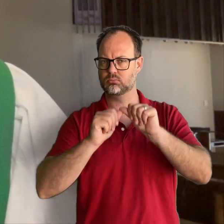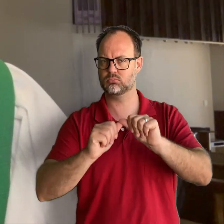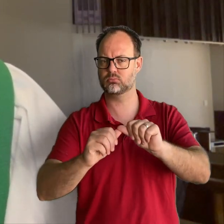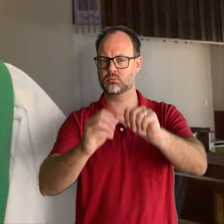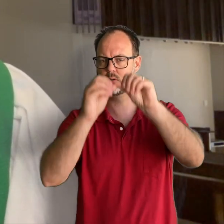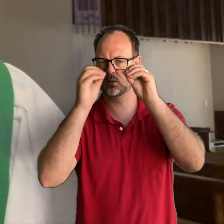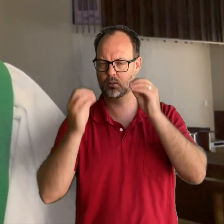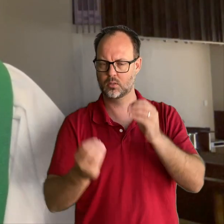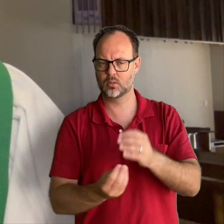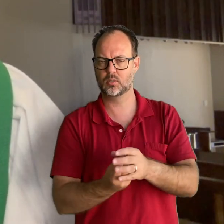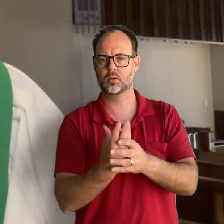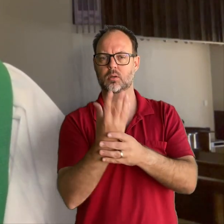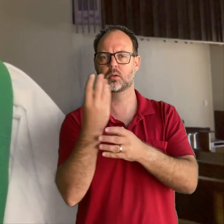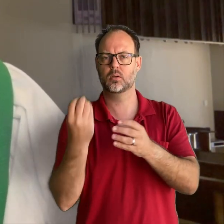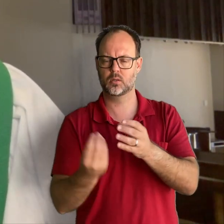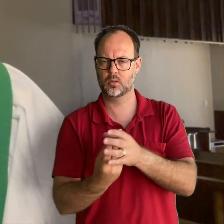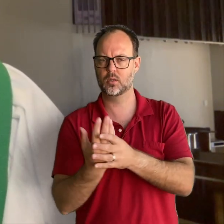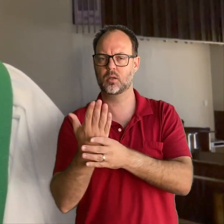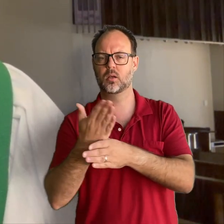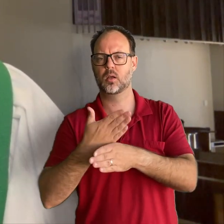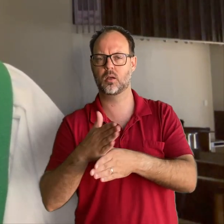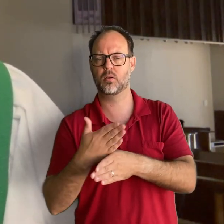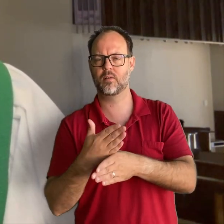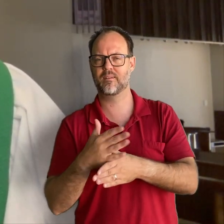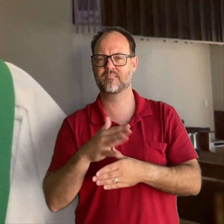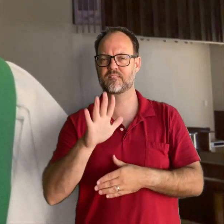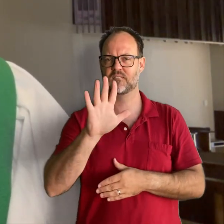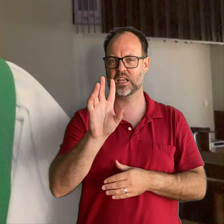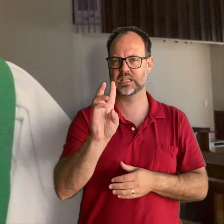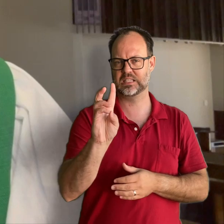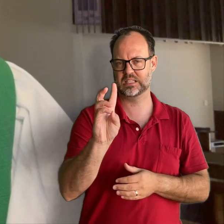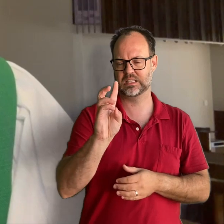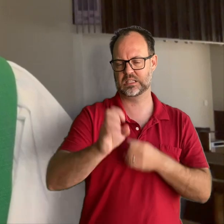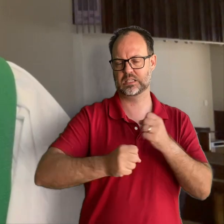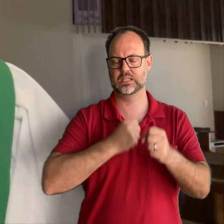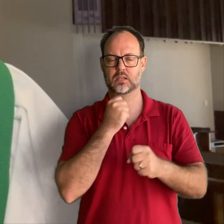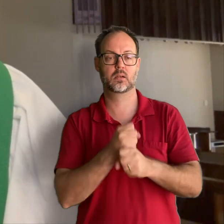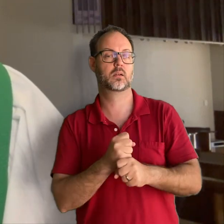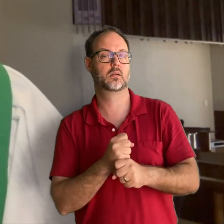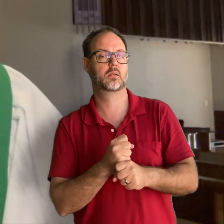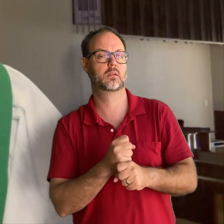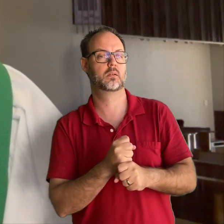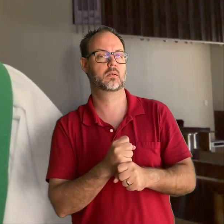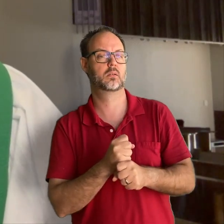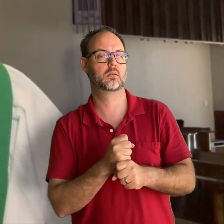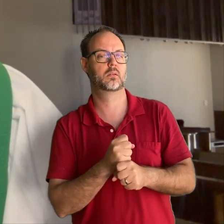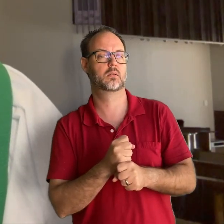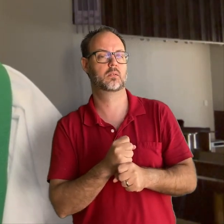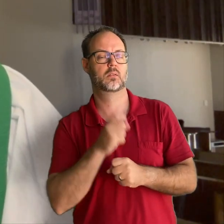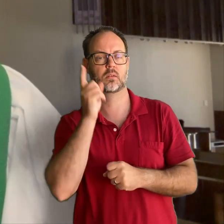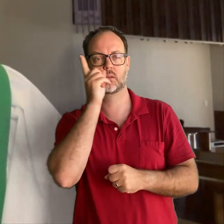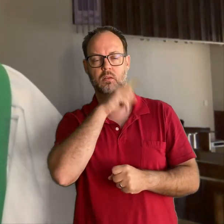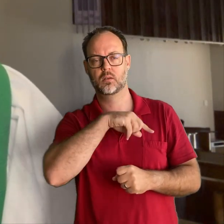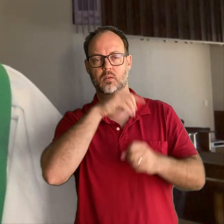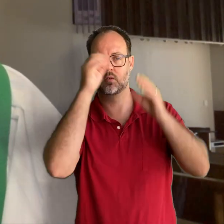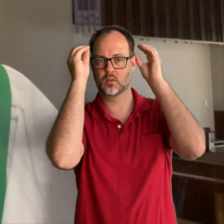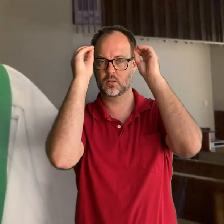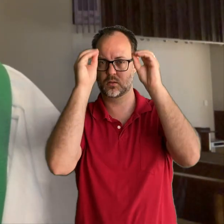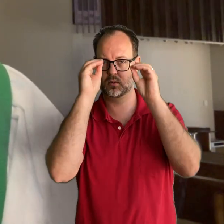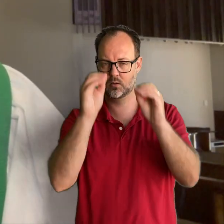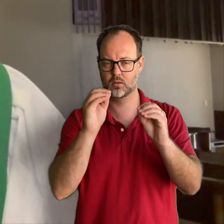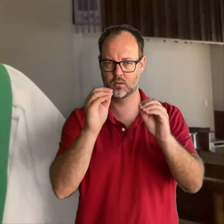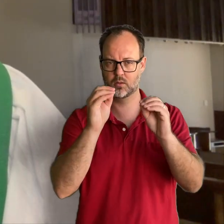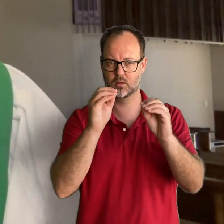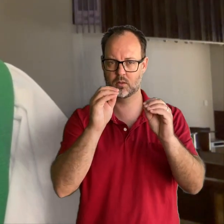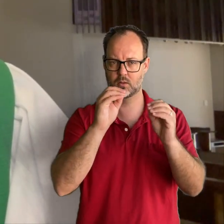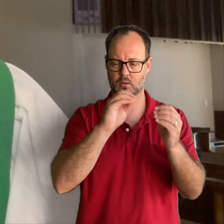and grow. And within 56 years, the false teaching had